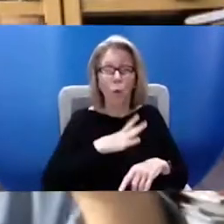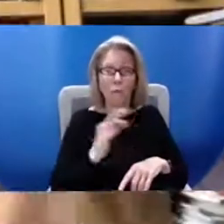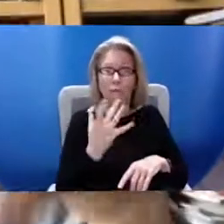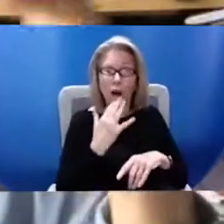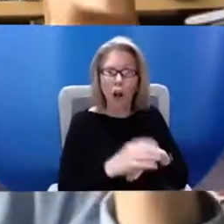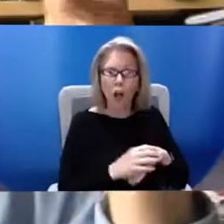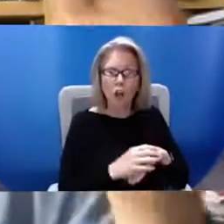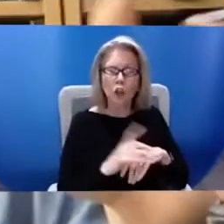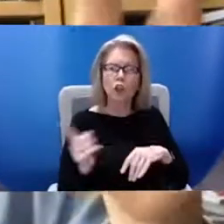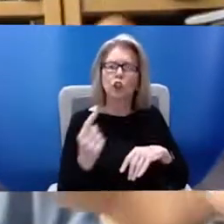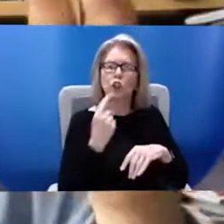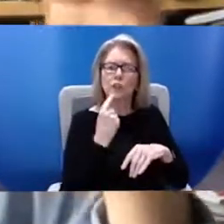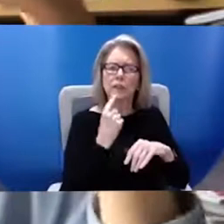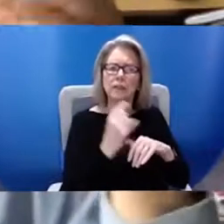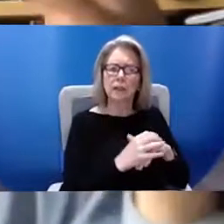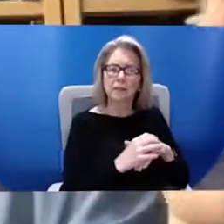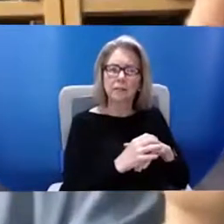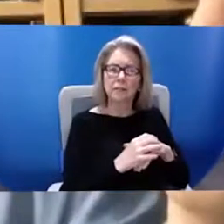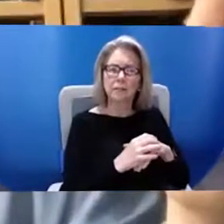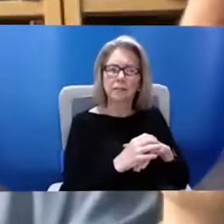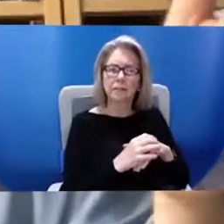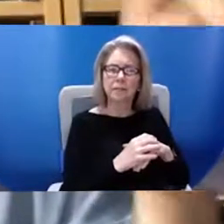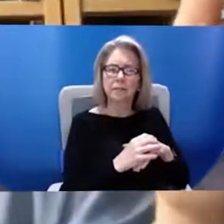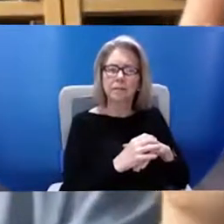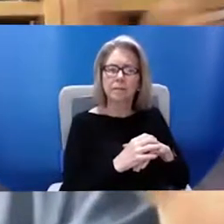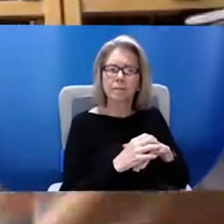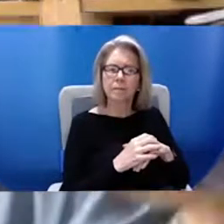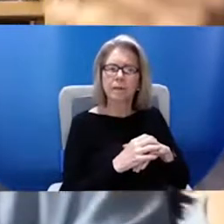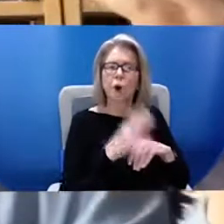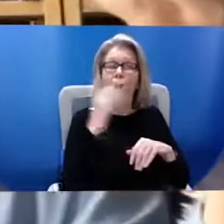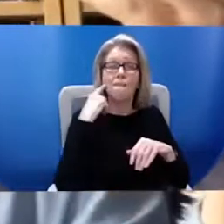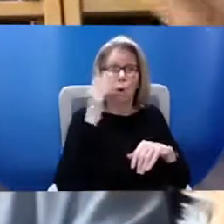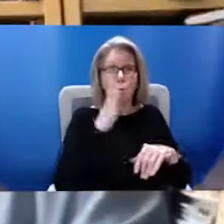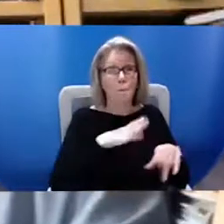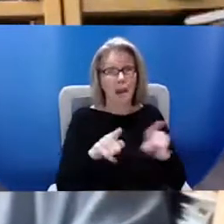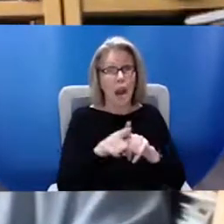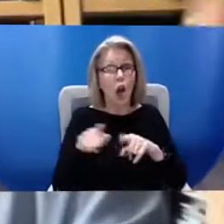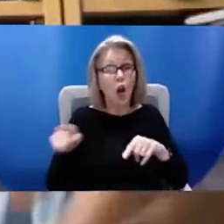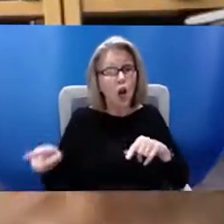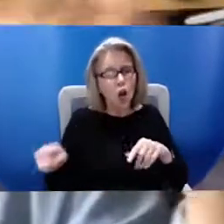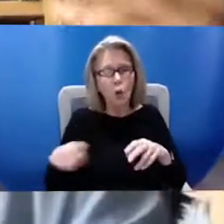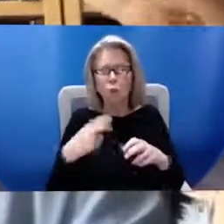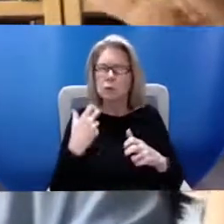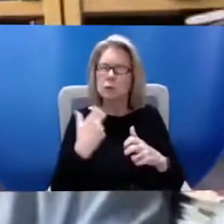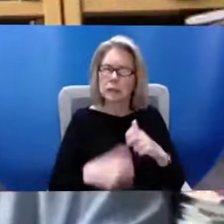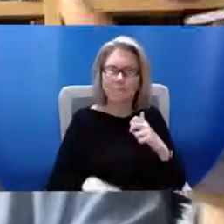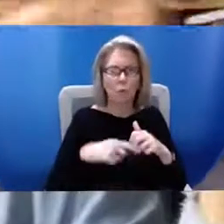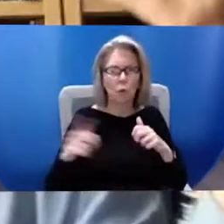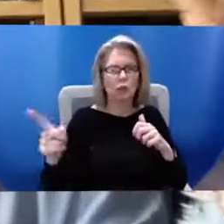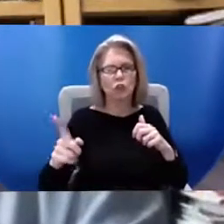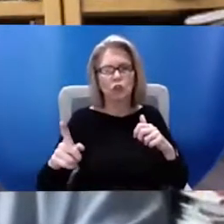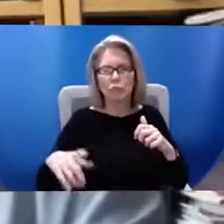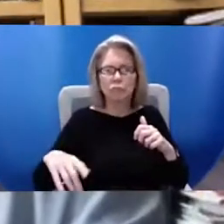right? And she said it was enormously difficult for women like her when she was with Cheri